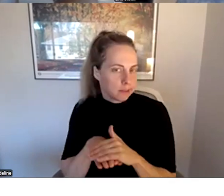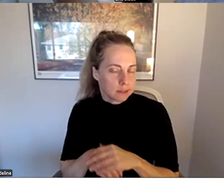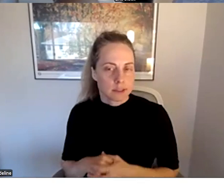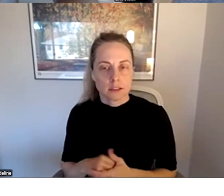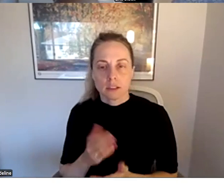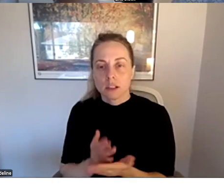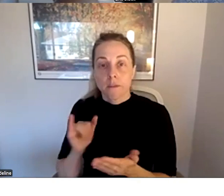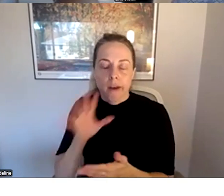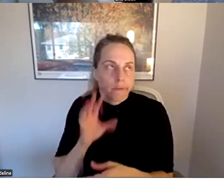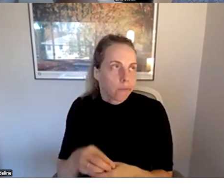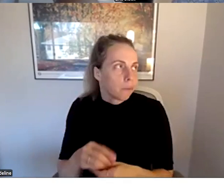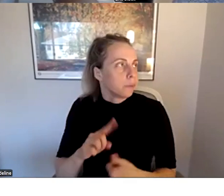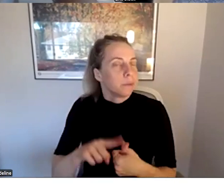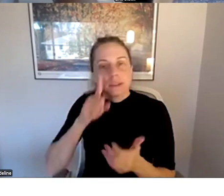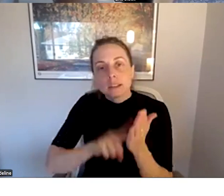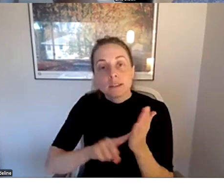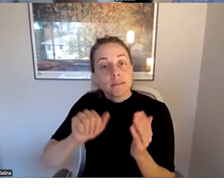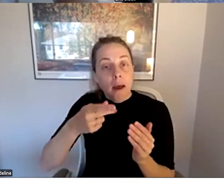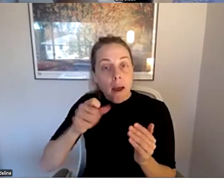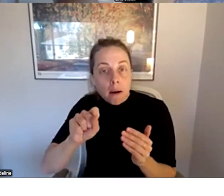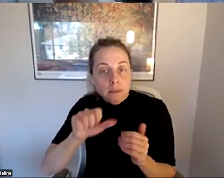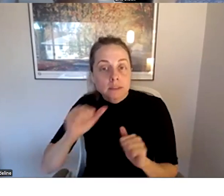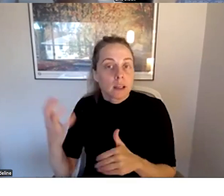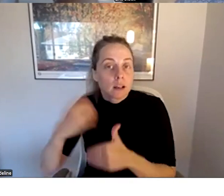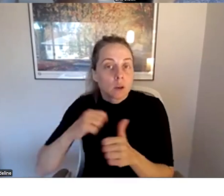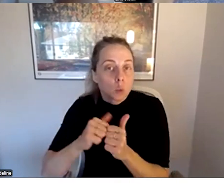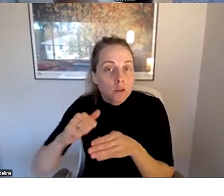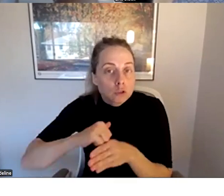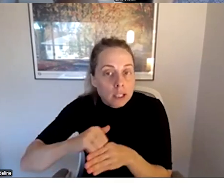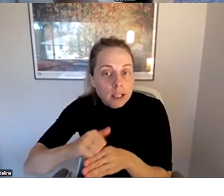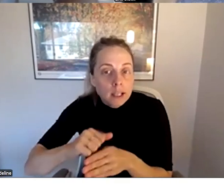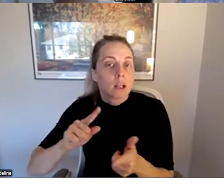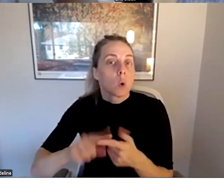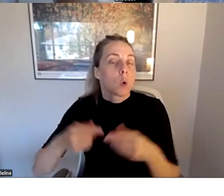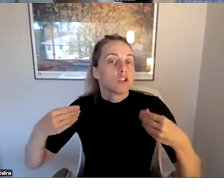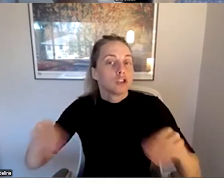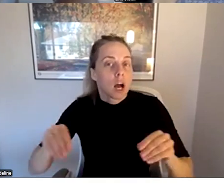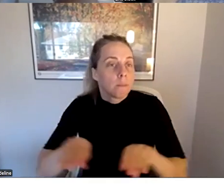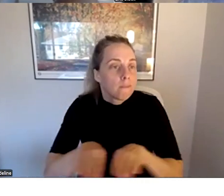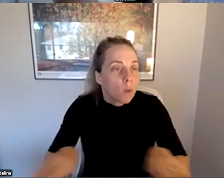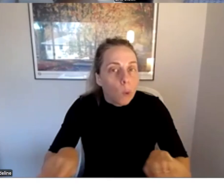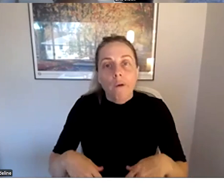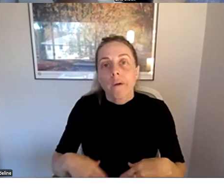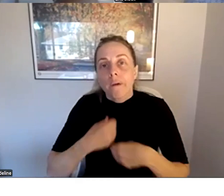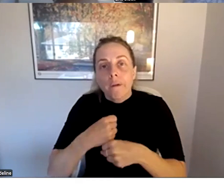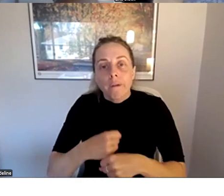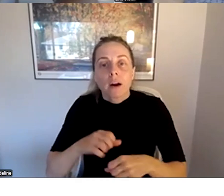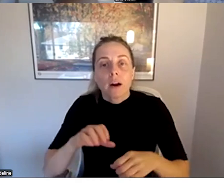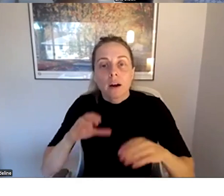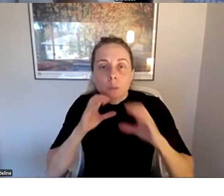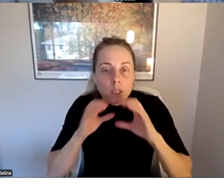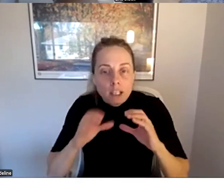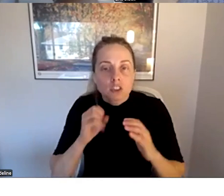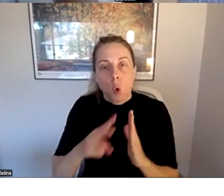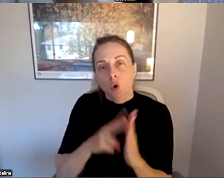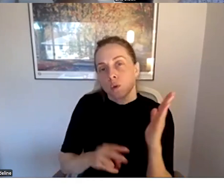include exploring apps that can be part of training or shop floor communication that include read it to me functionality. We have